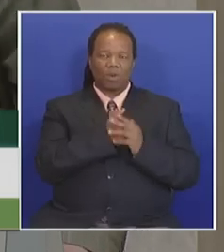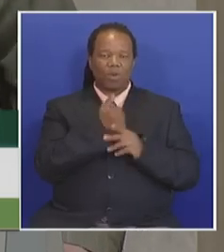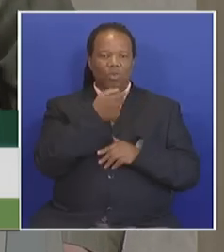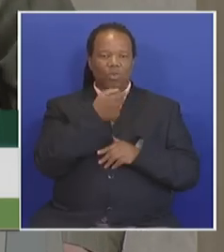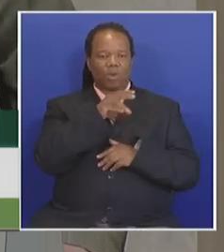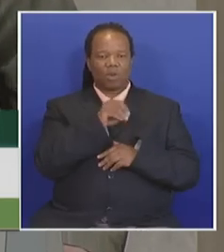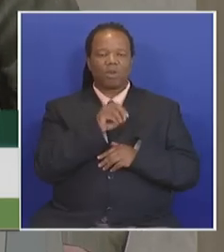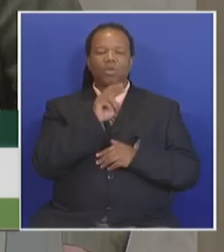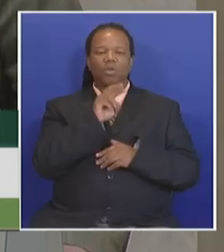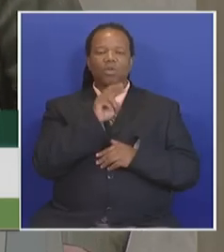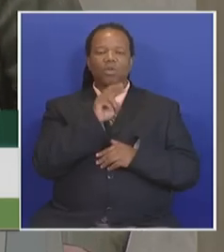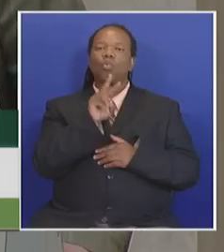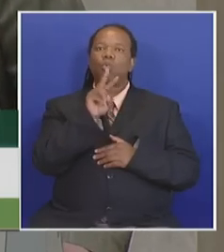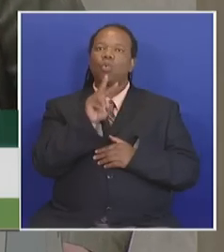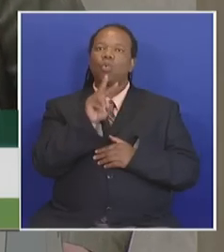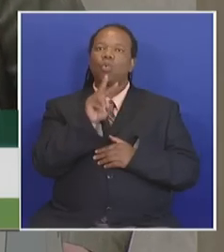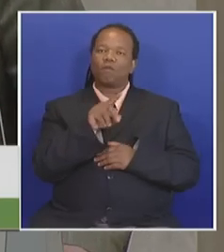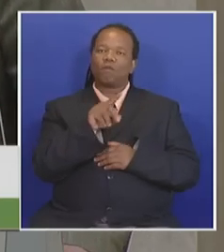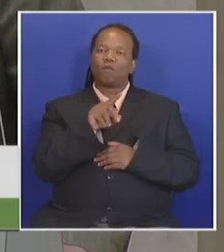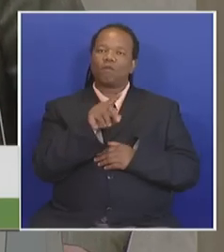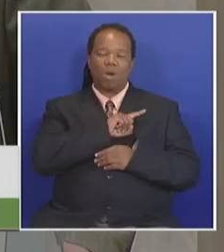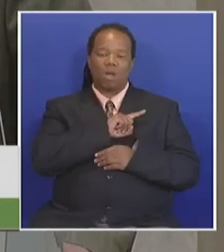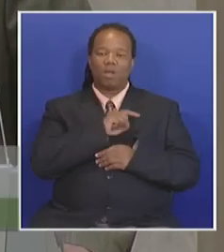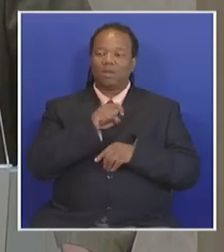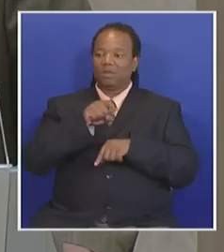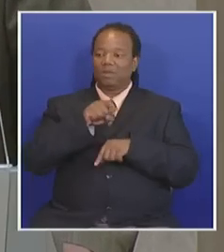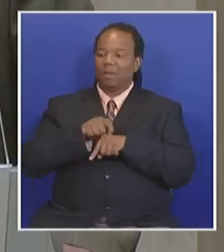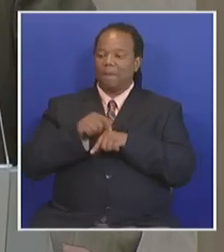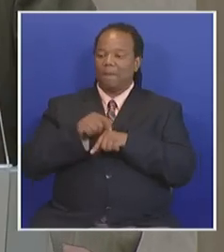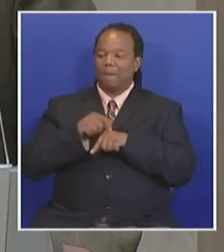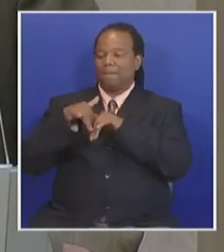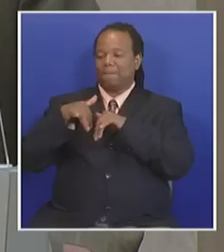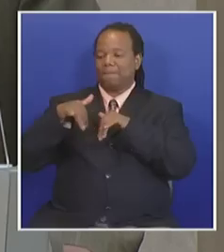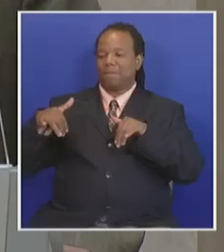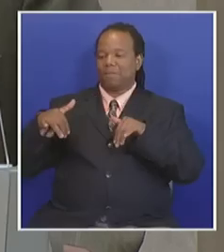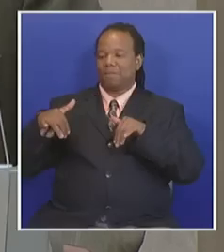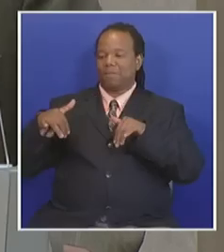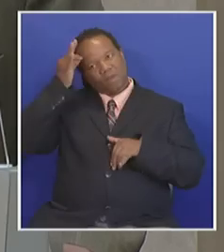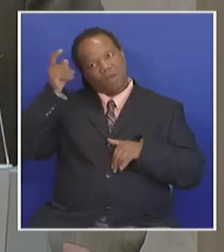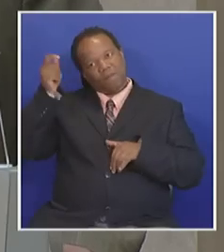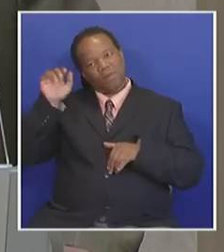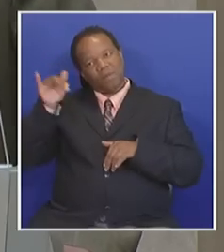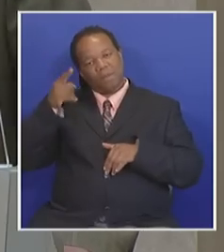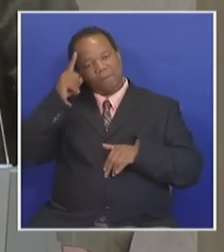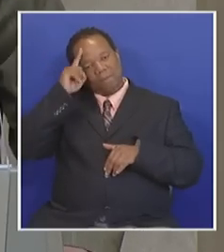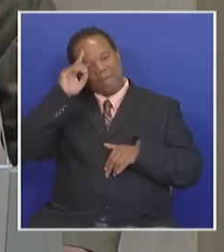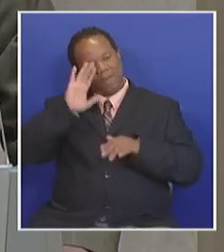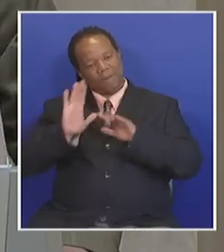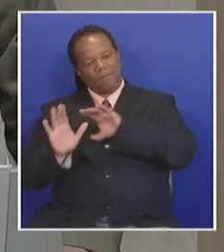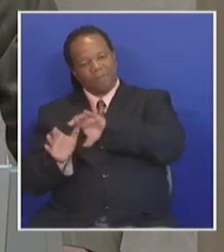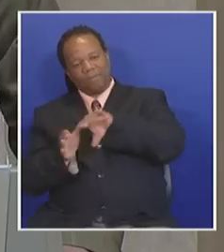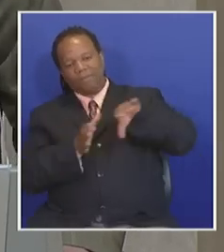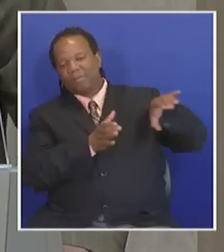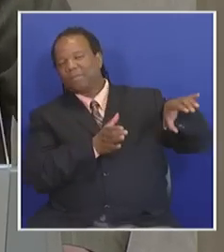on the political decision by apartheid rulers to exclude the African majority